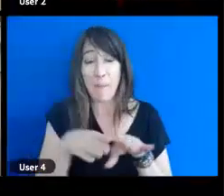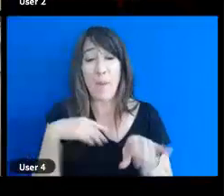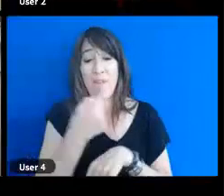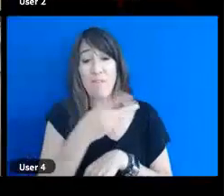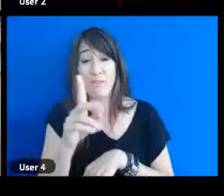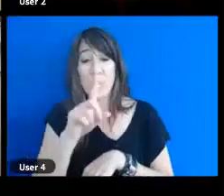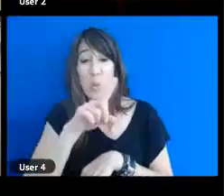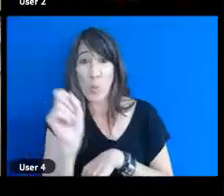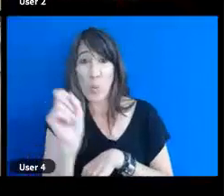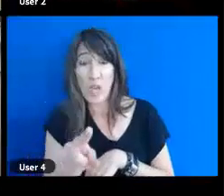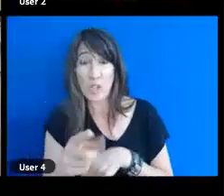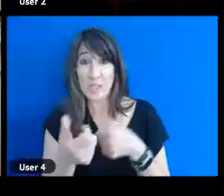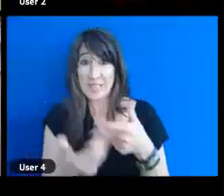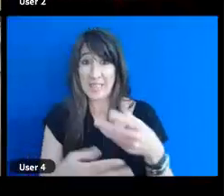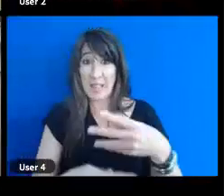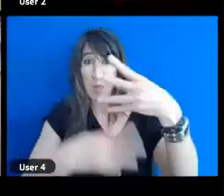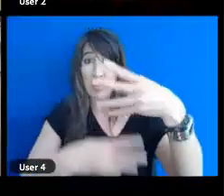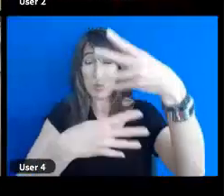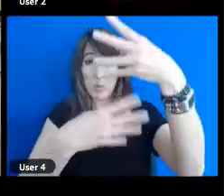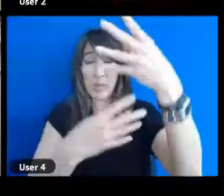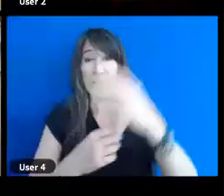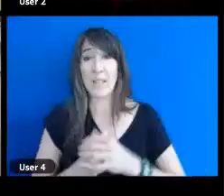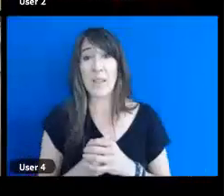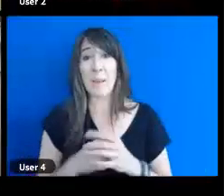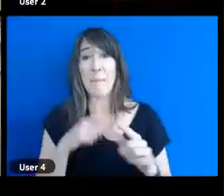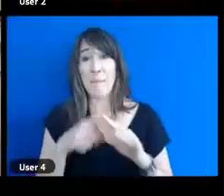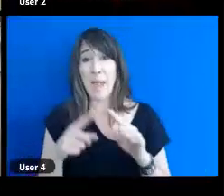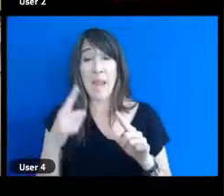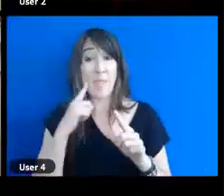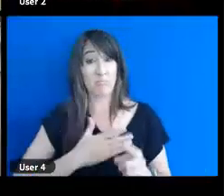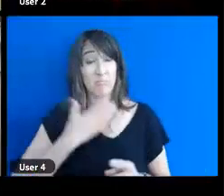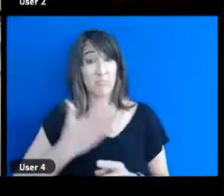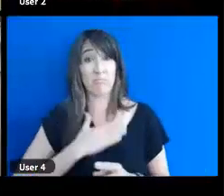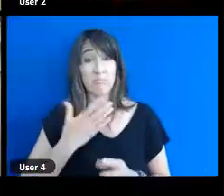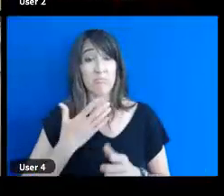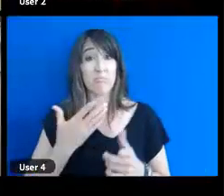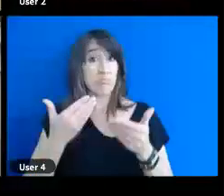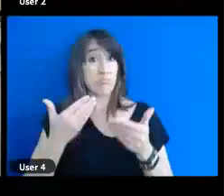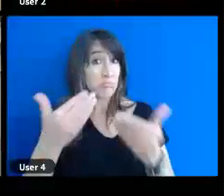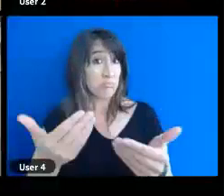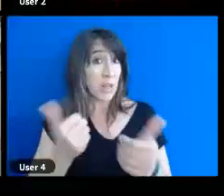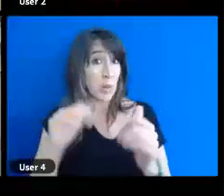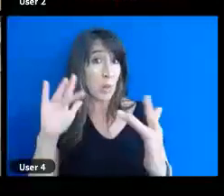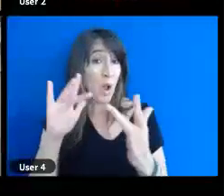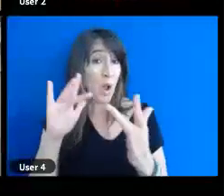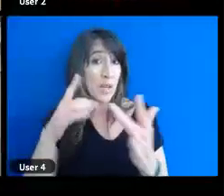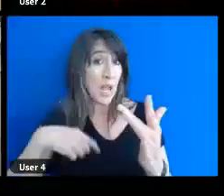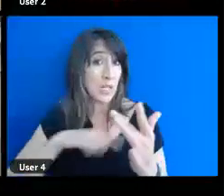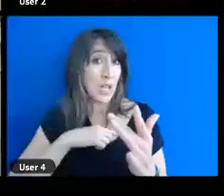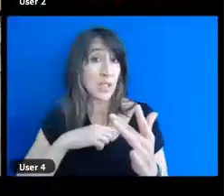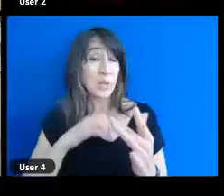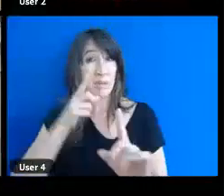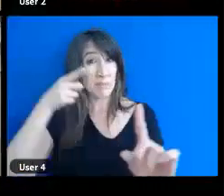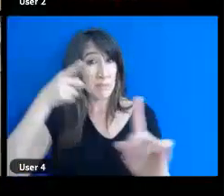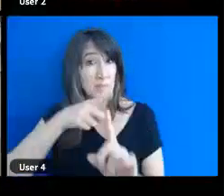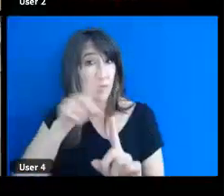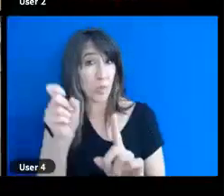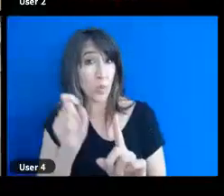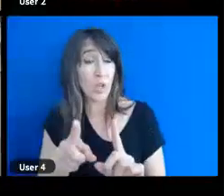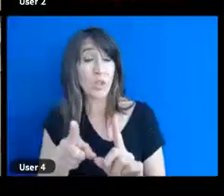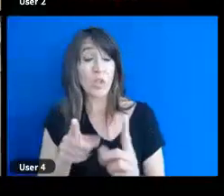up now. We have a few questions that were still on the screen, but I'm sure that we'd be happy to have anyone reach out to us